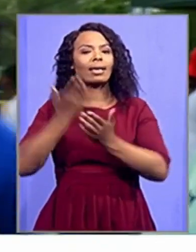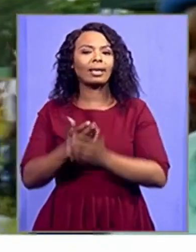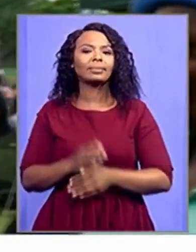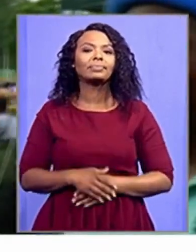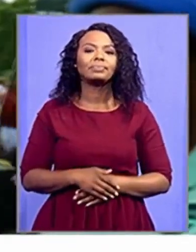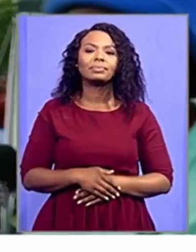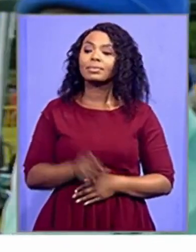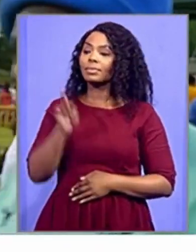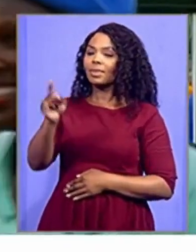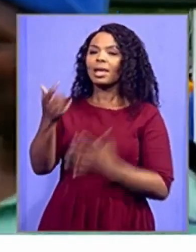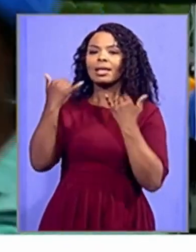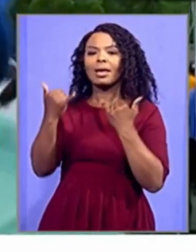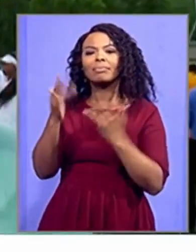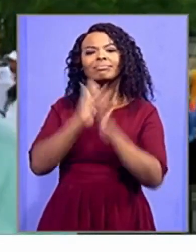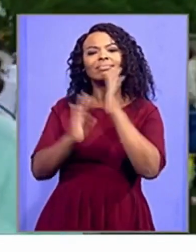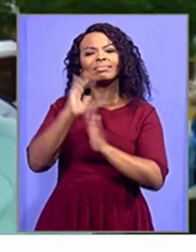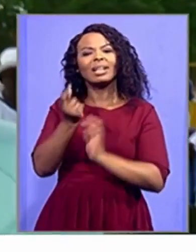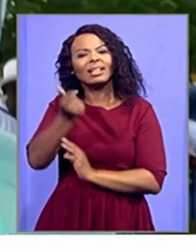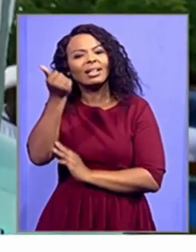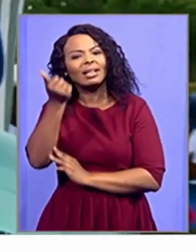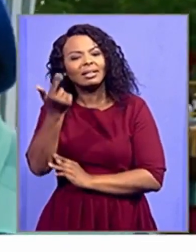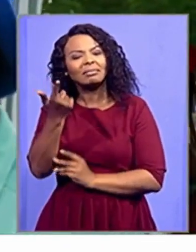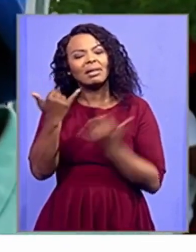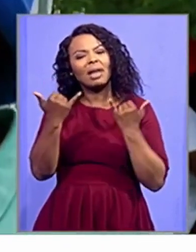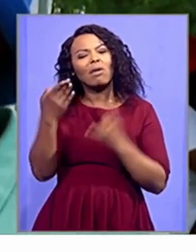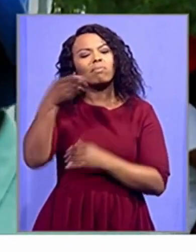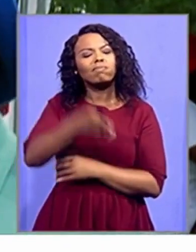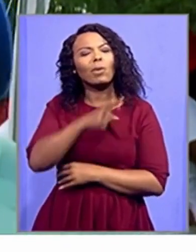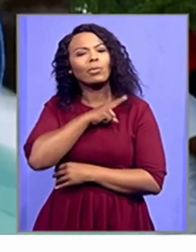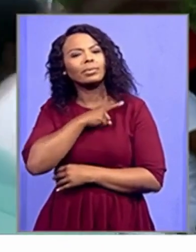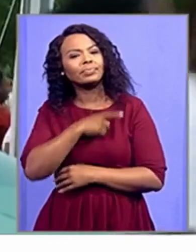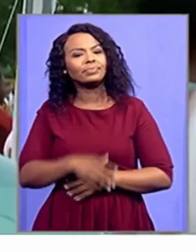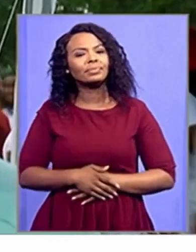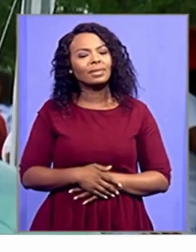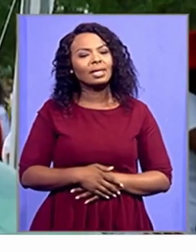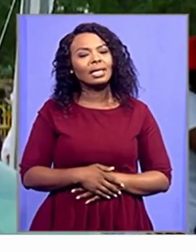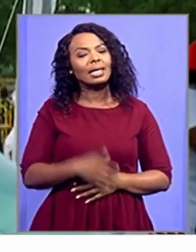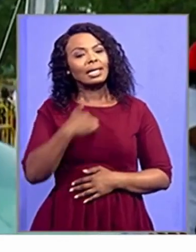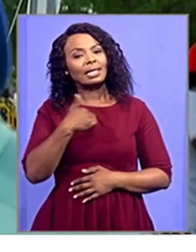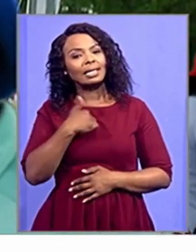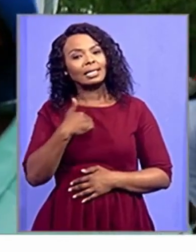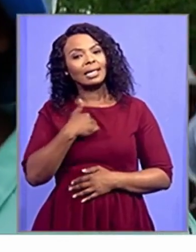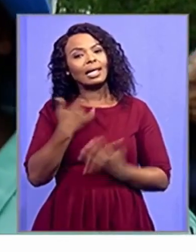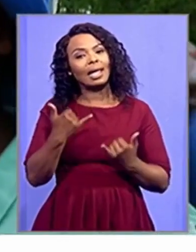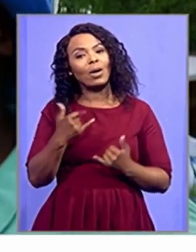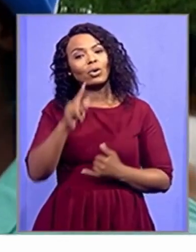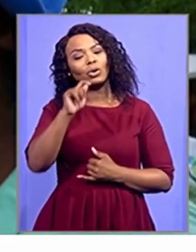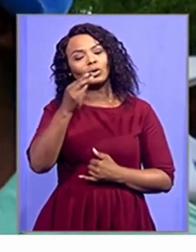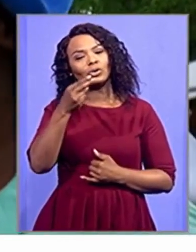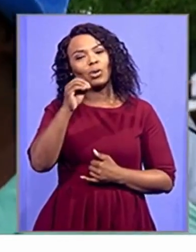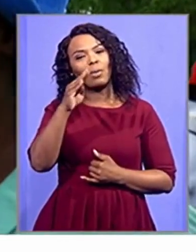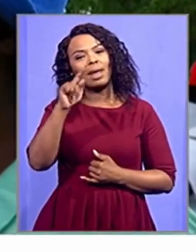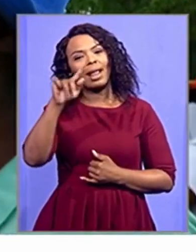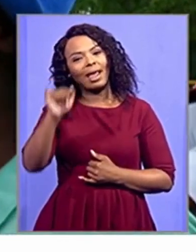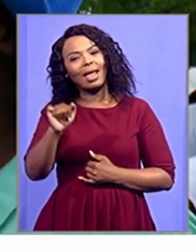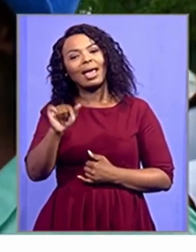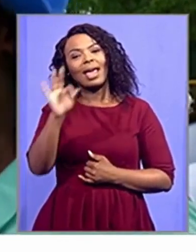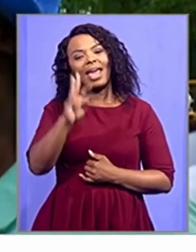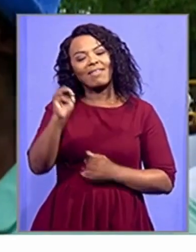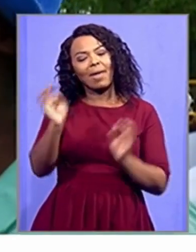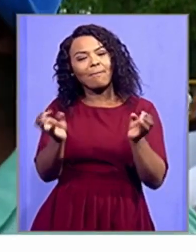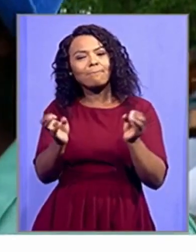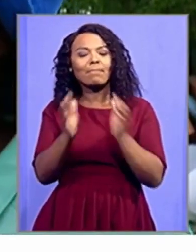ka boripana ka metsotso le lesome o tletsimpa ke Thobela FM Gospel Festival re